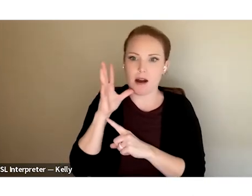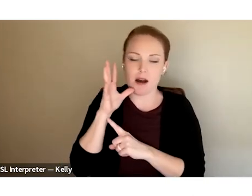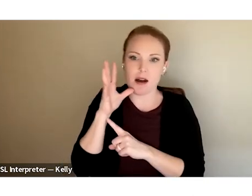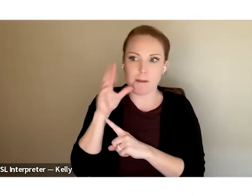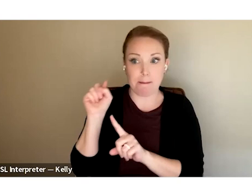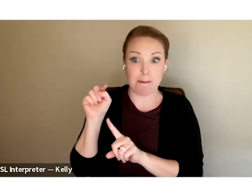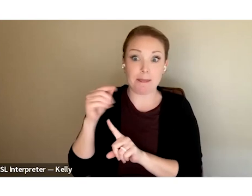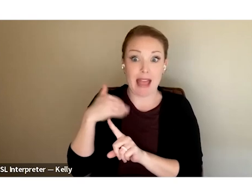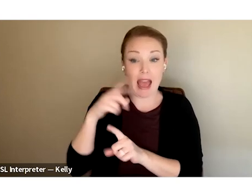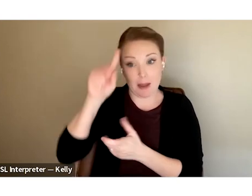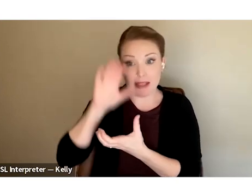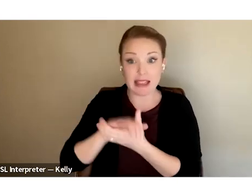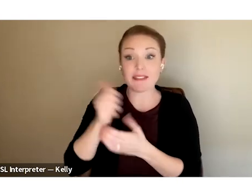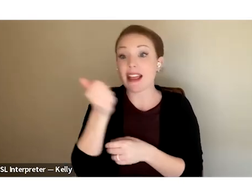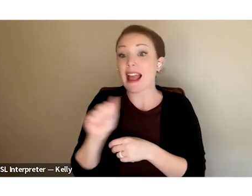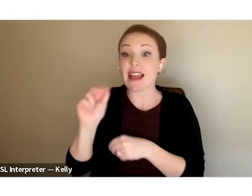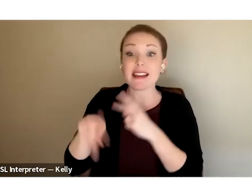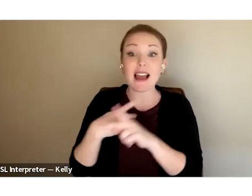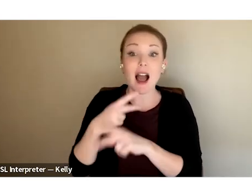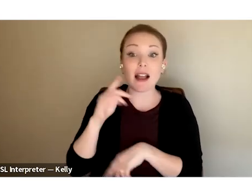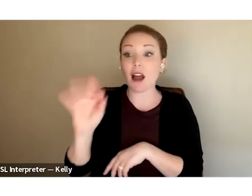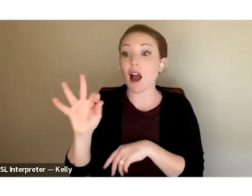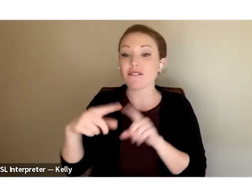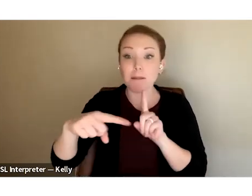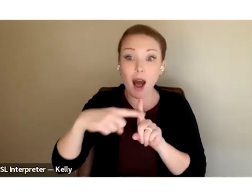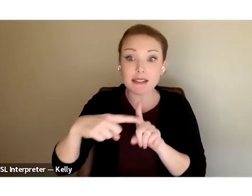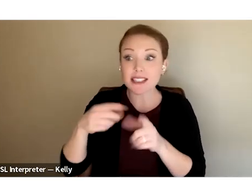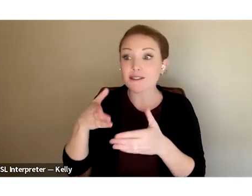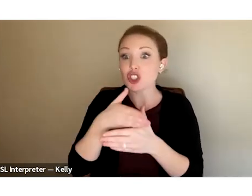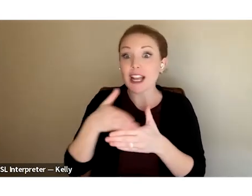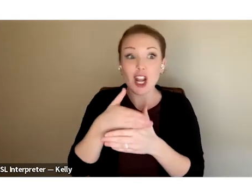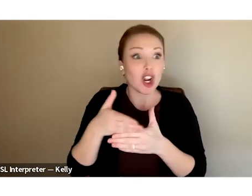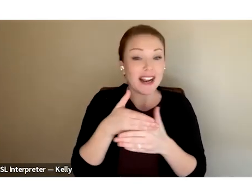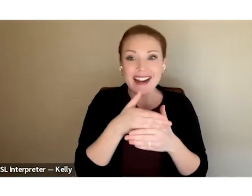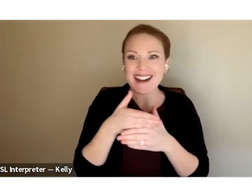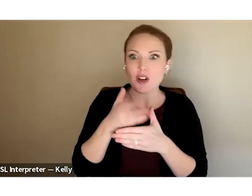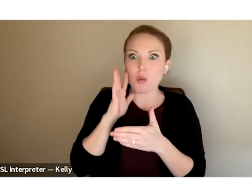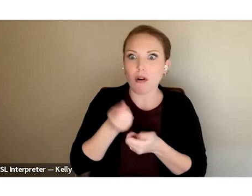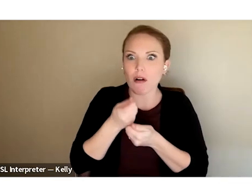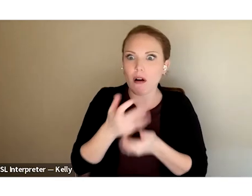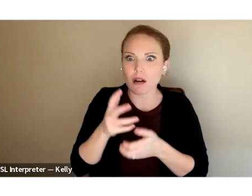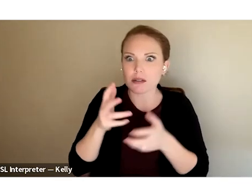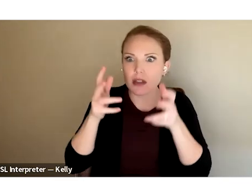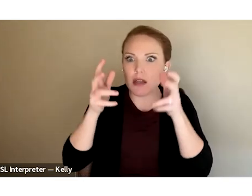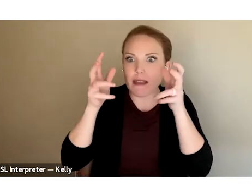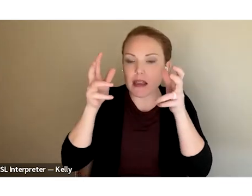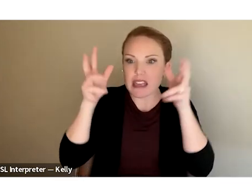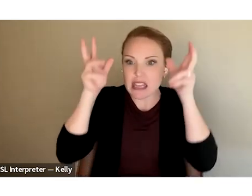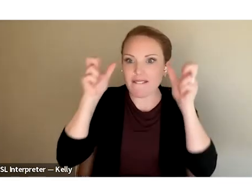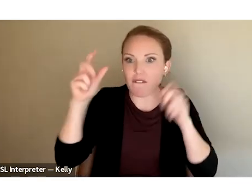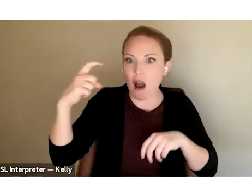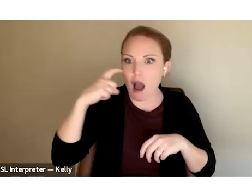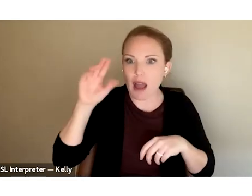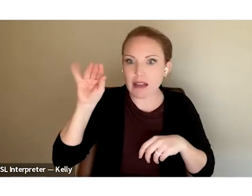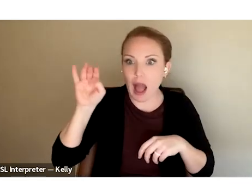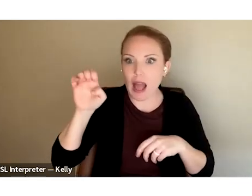belief that any kind of positive sharing would result in the evil eye coming to May Kelamawi. So the episode